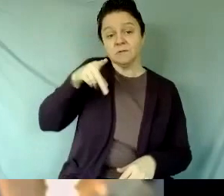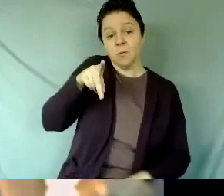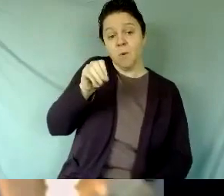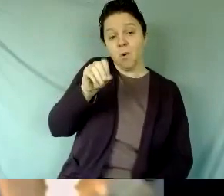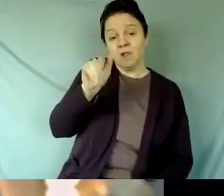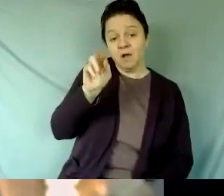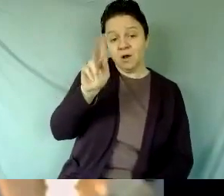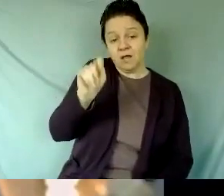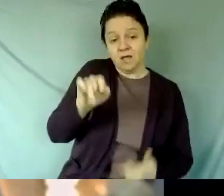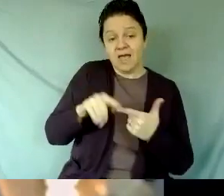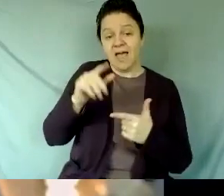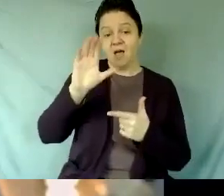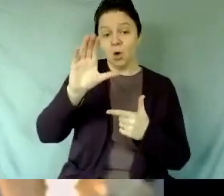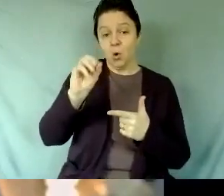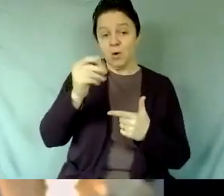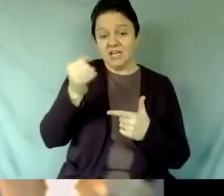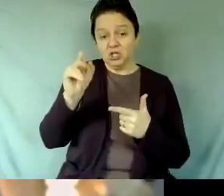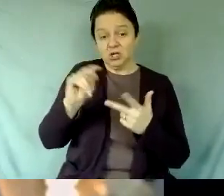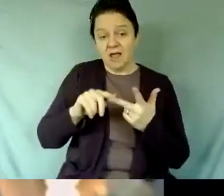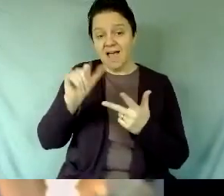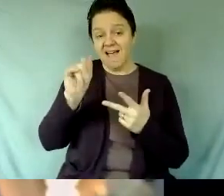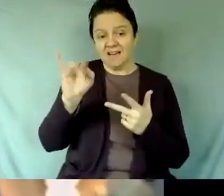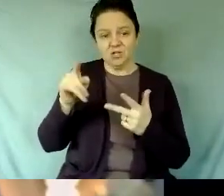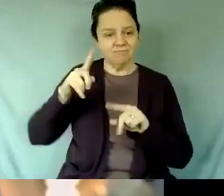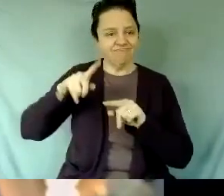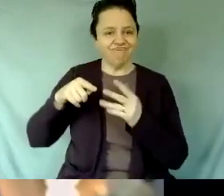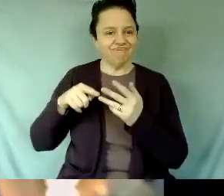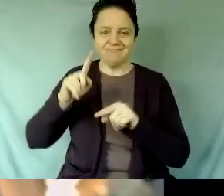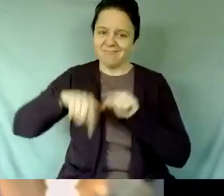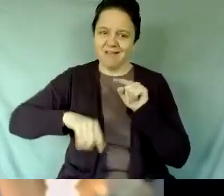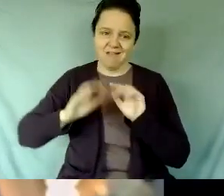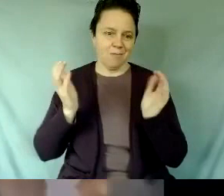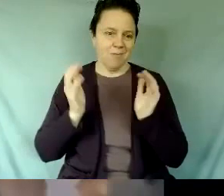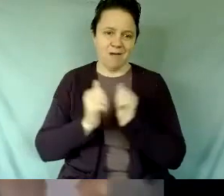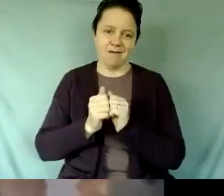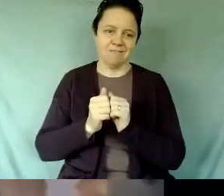this adhesion and cohesion, makes it an unrivaled molecule in the natural world.